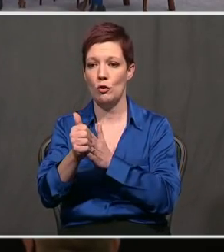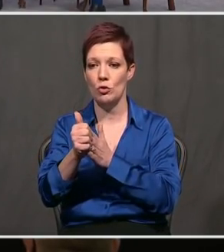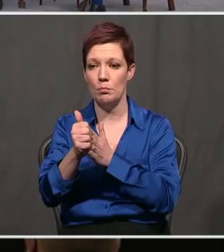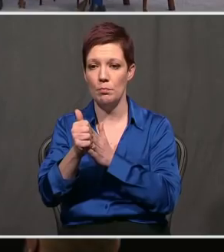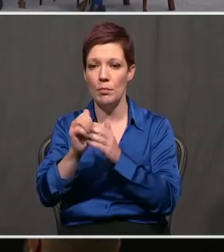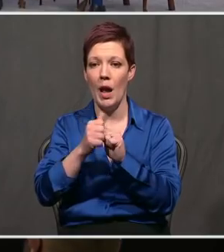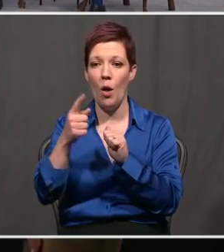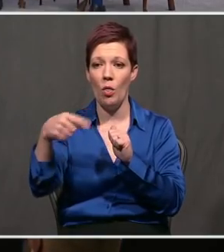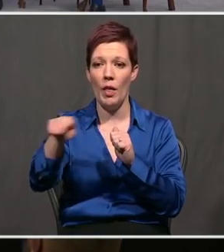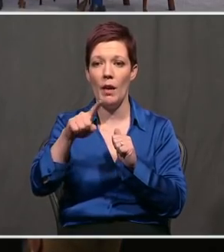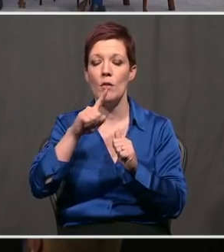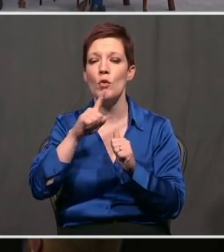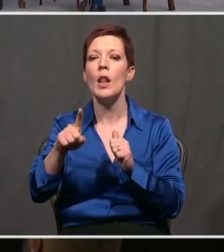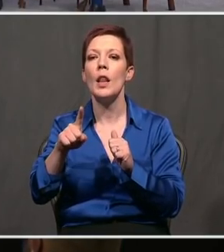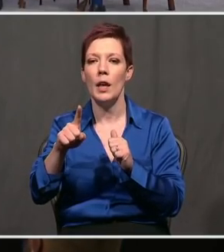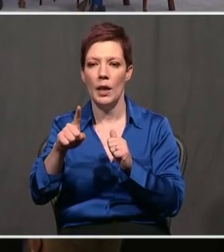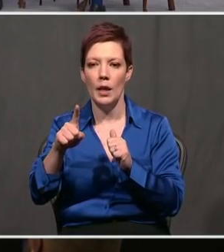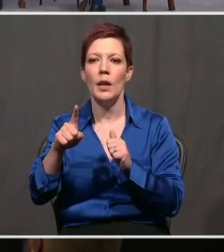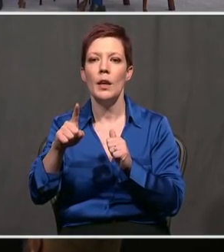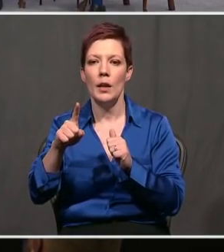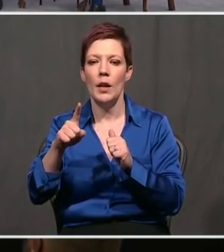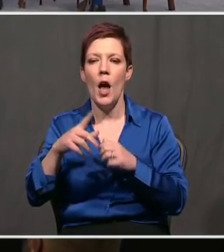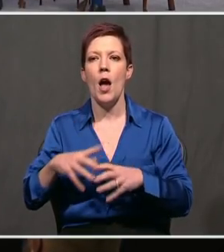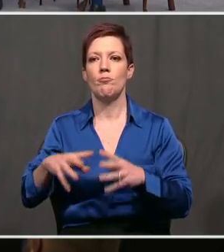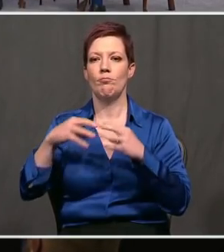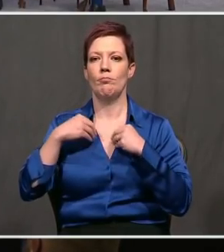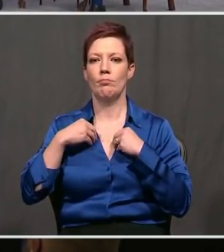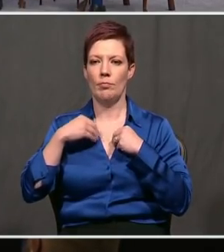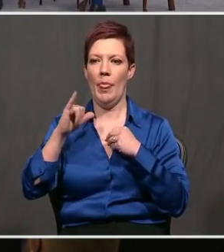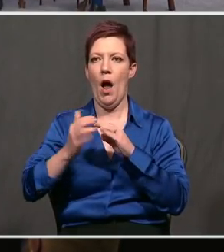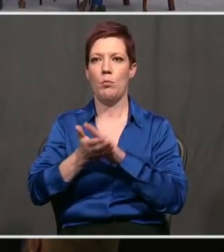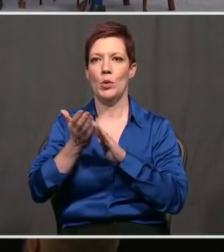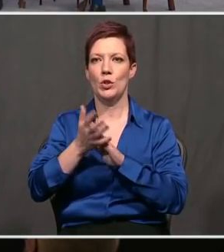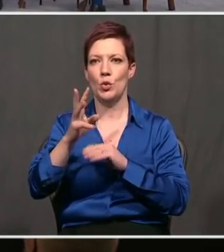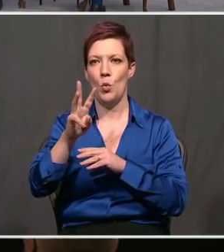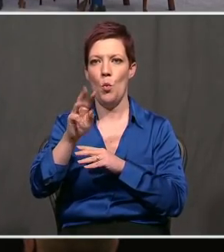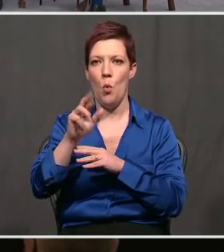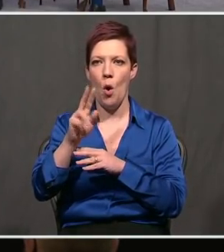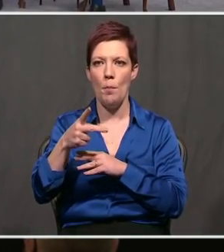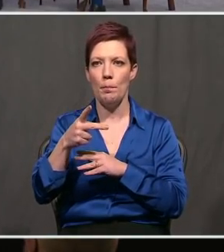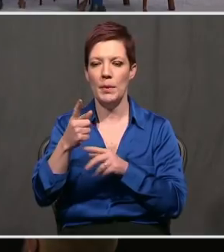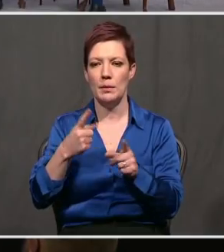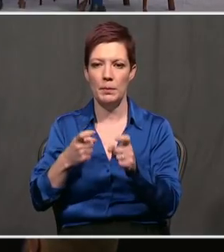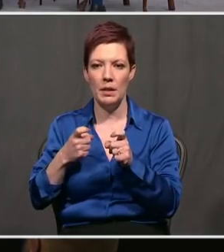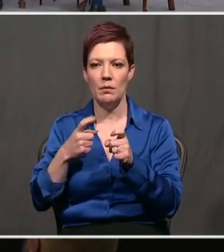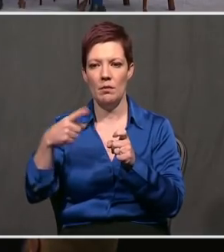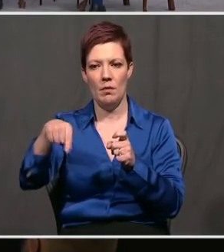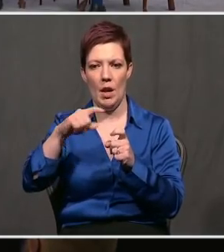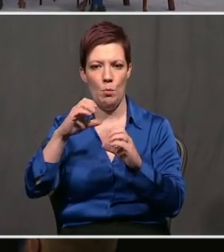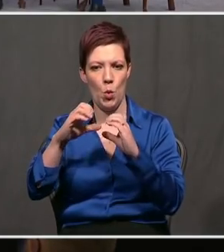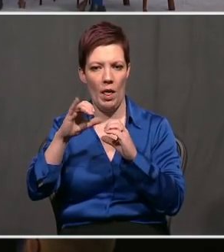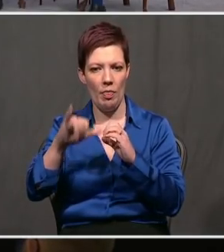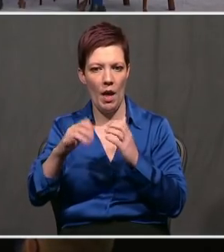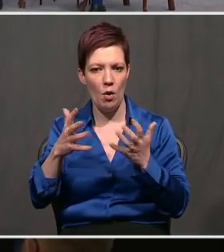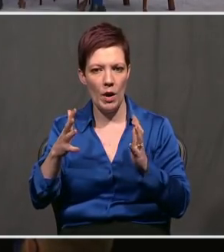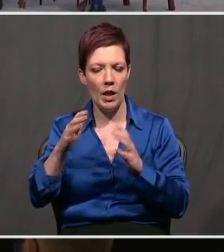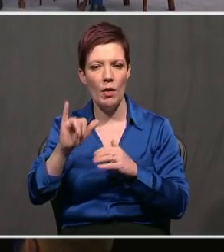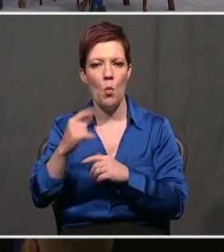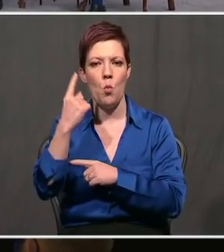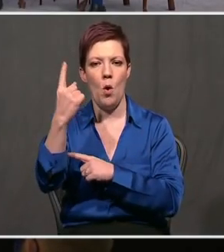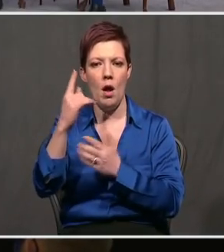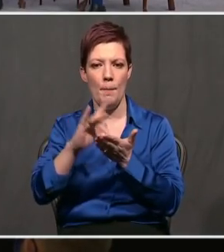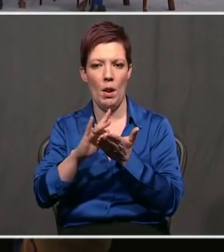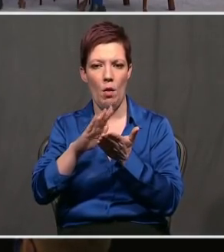embraced Operation Warp Speed and has communicated that. Meharry Medical College, you all, it's a nationally